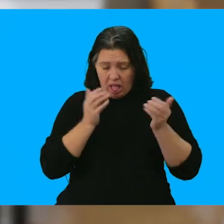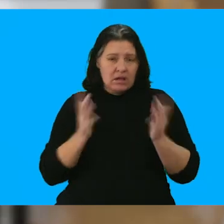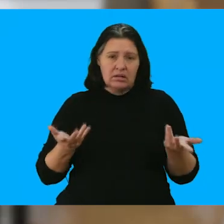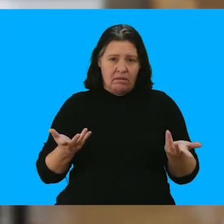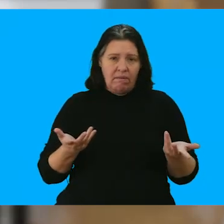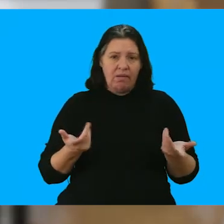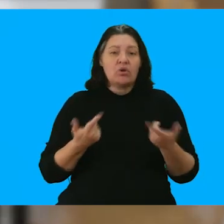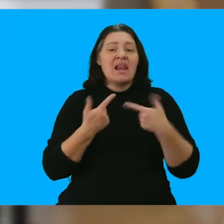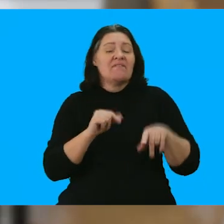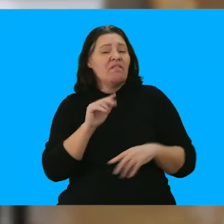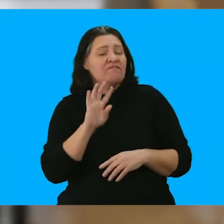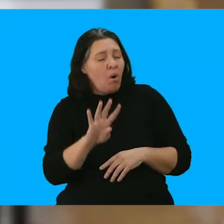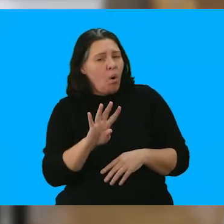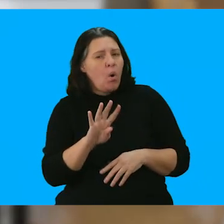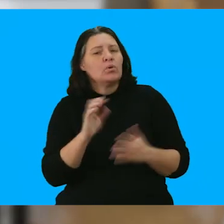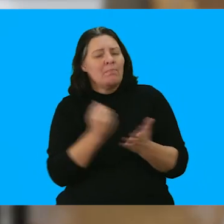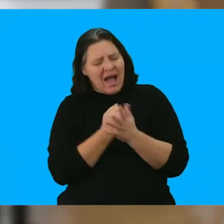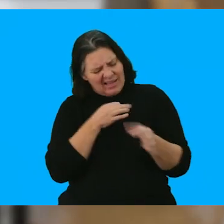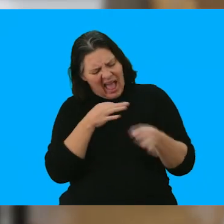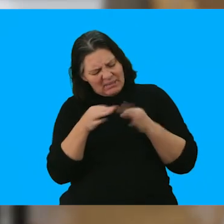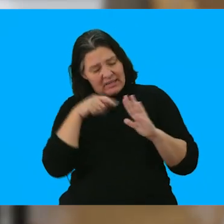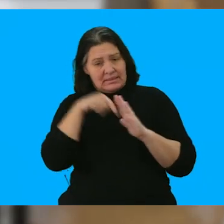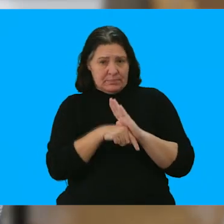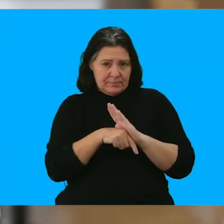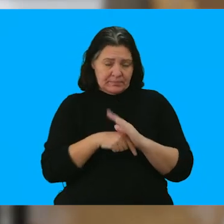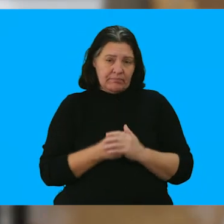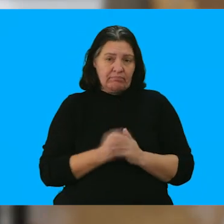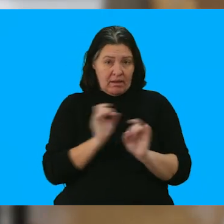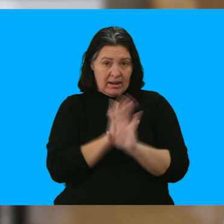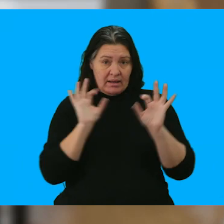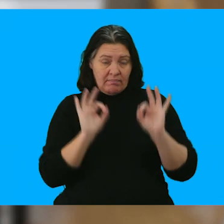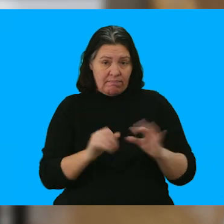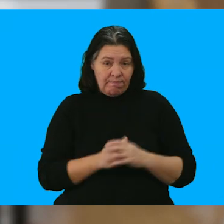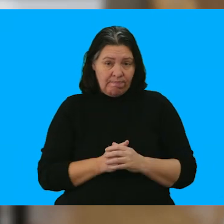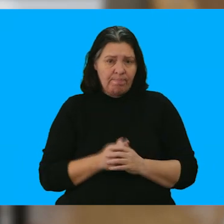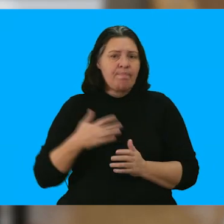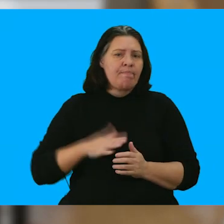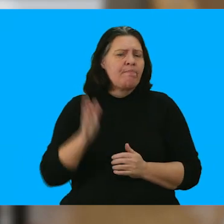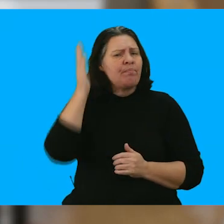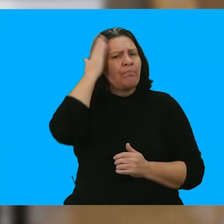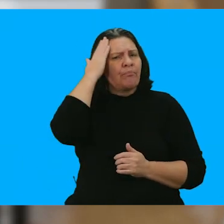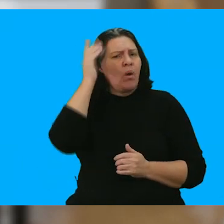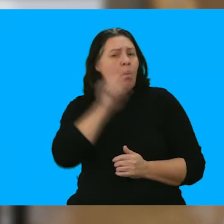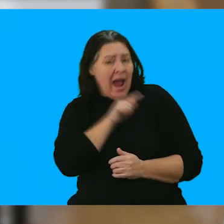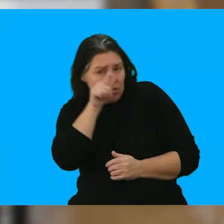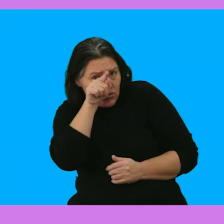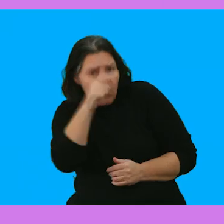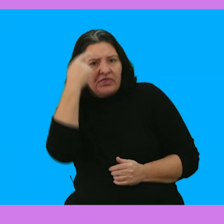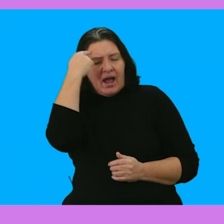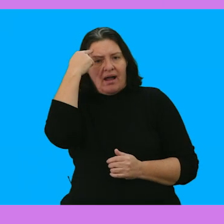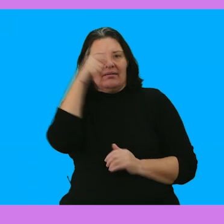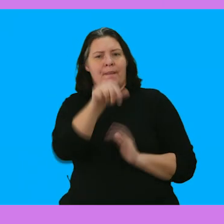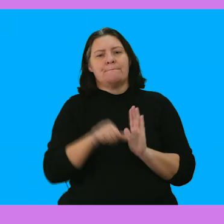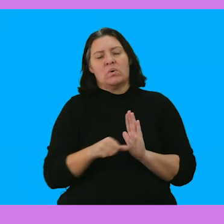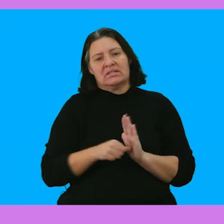a question like this, level 4, please make sure that you are able to answer them. Are we clear? We want to know, why do